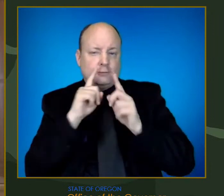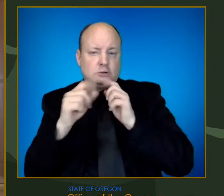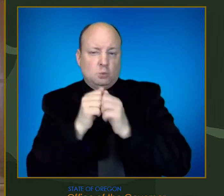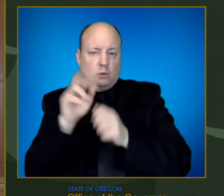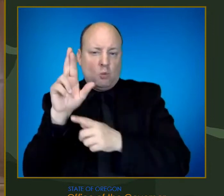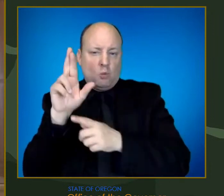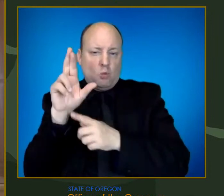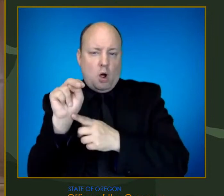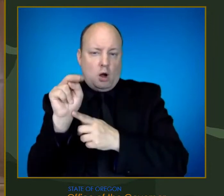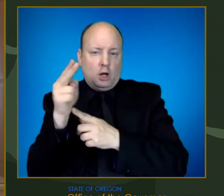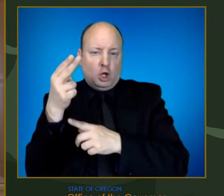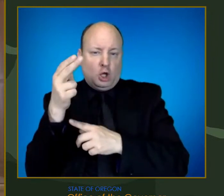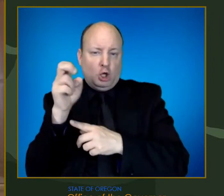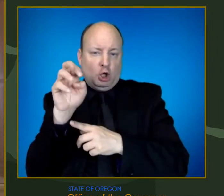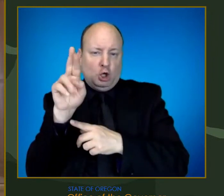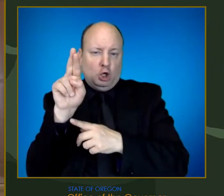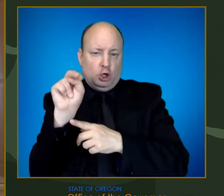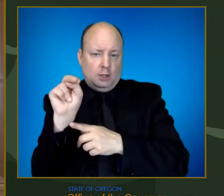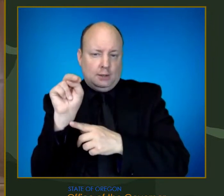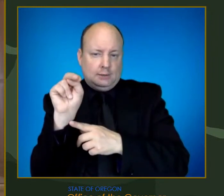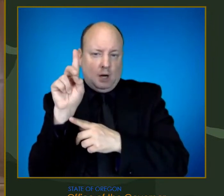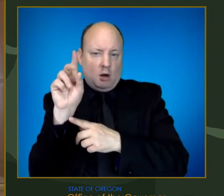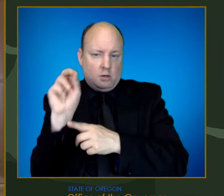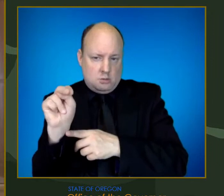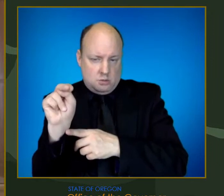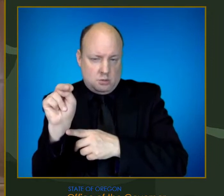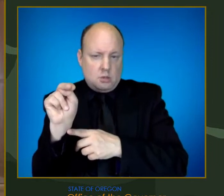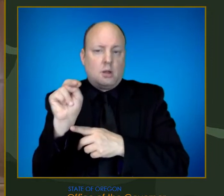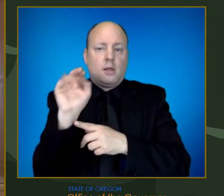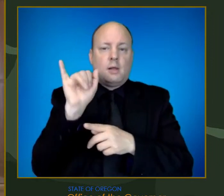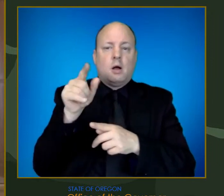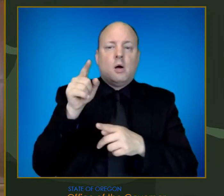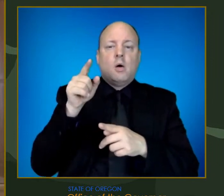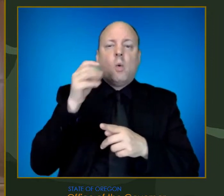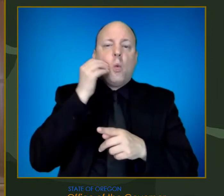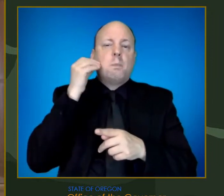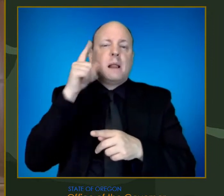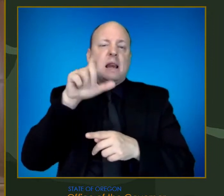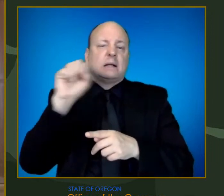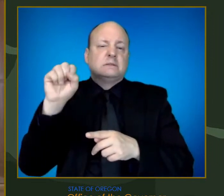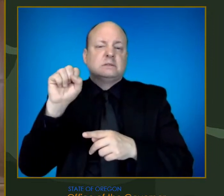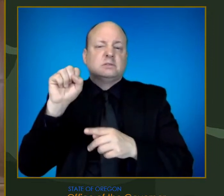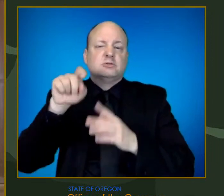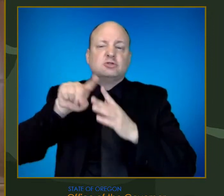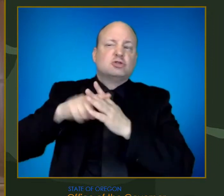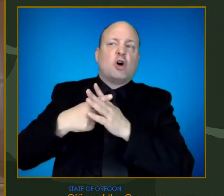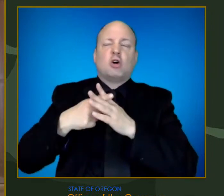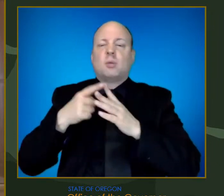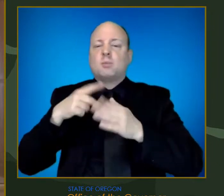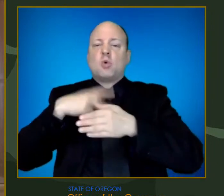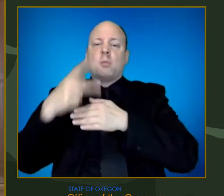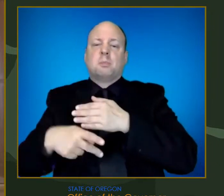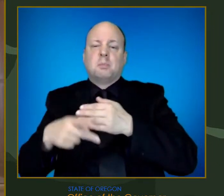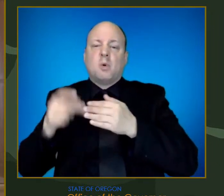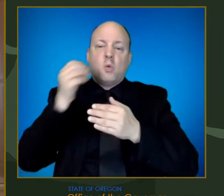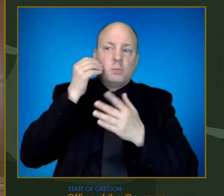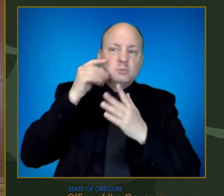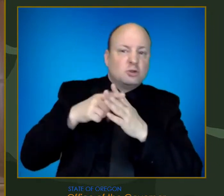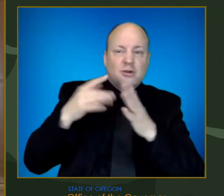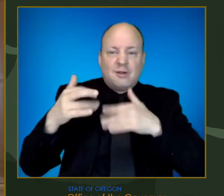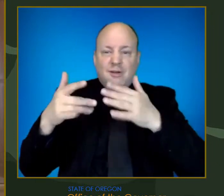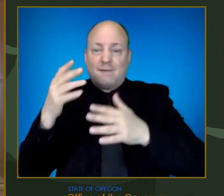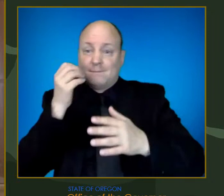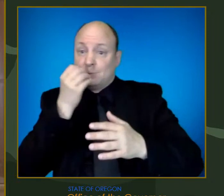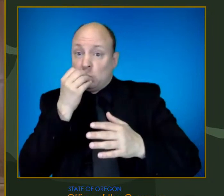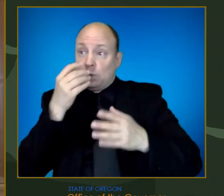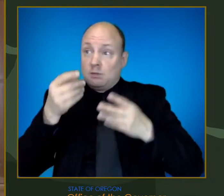Start, where they have a program that delivers food to their families, and primarily